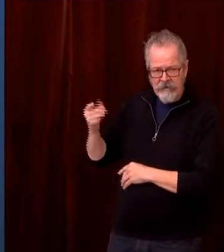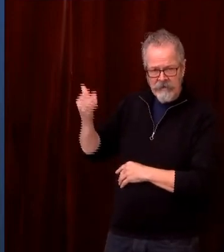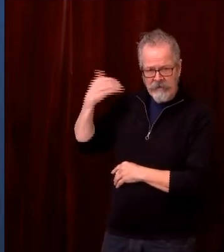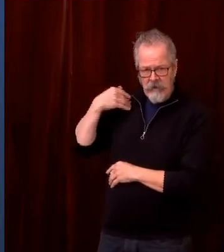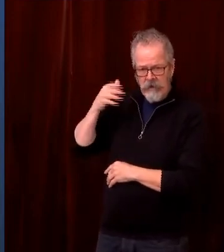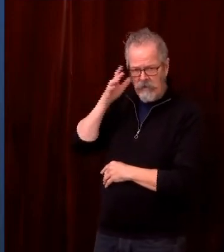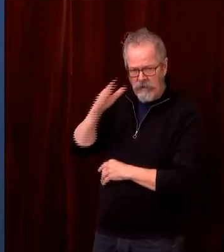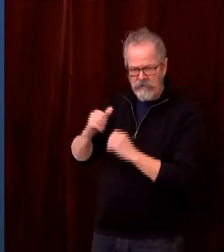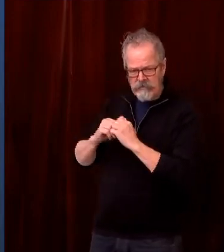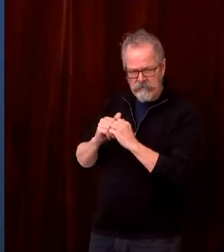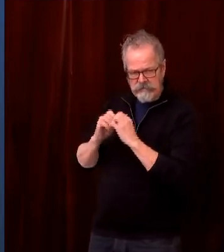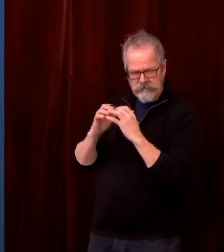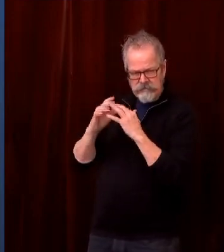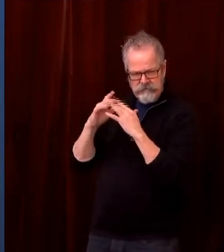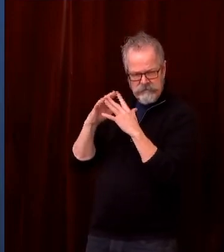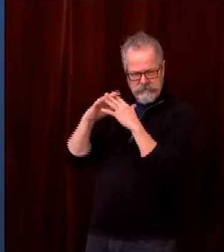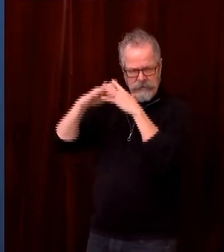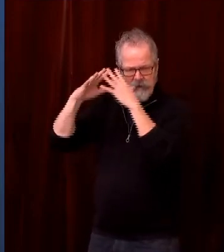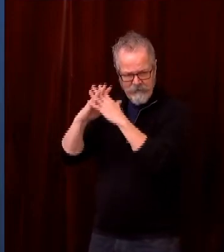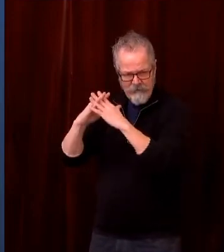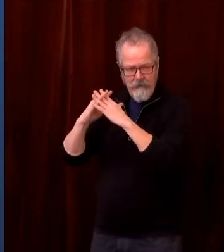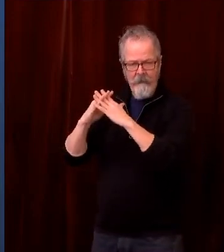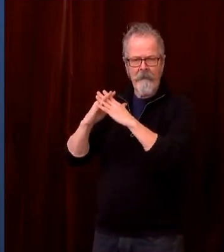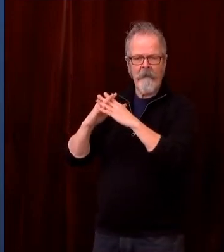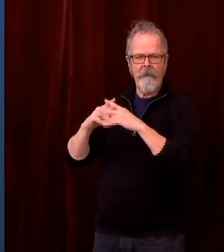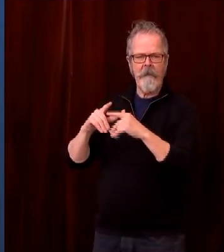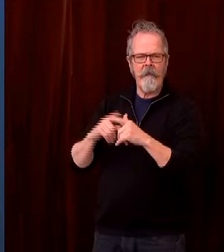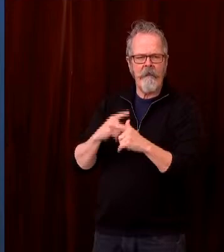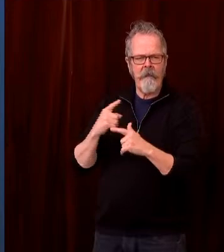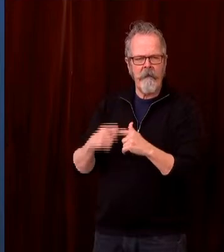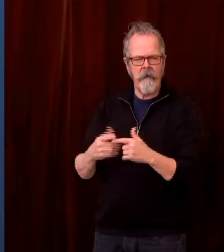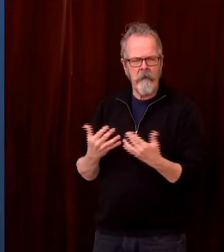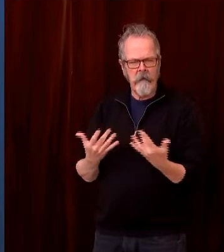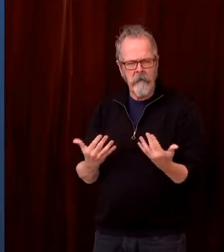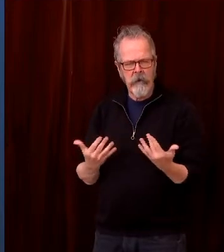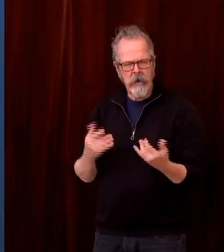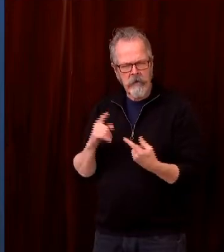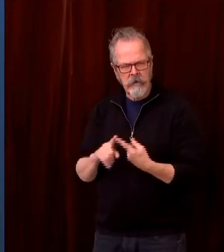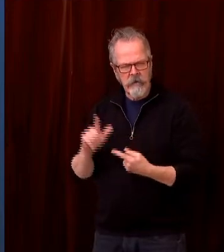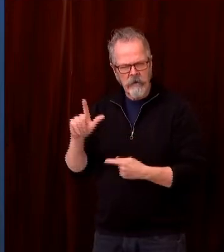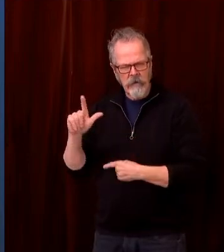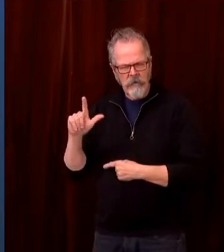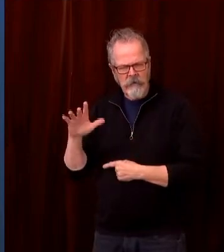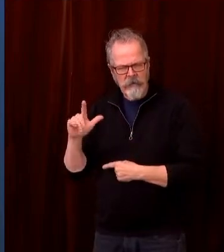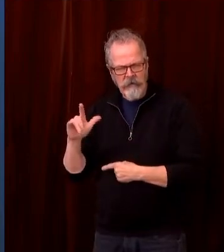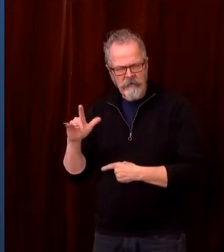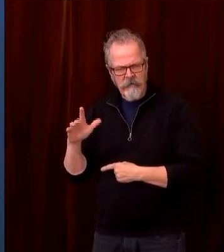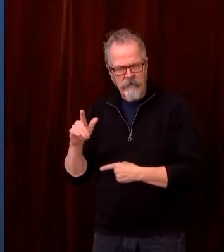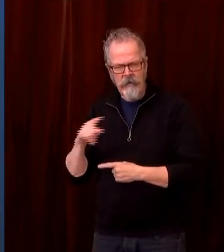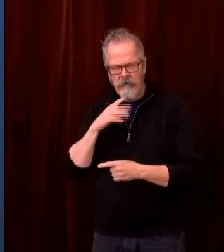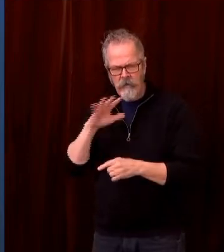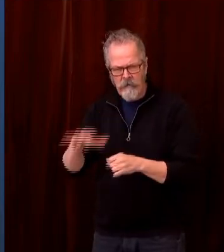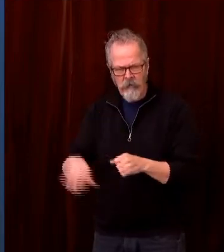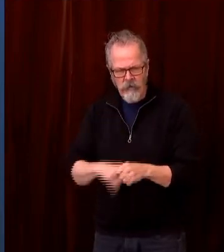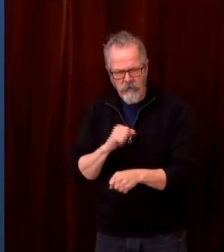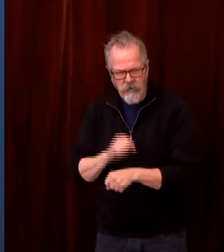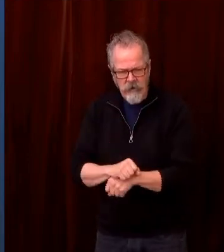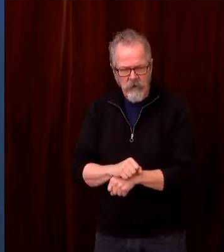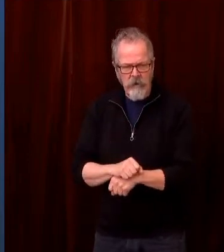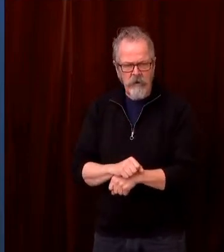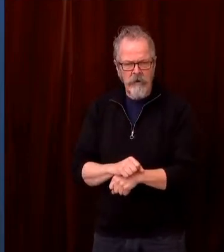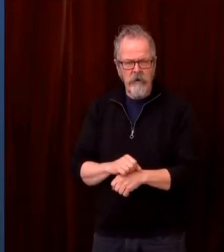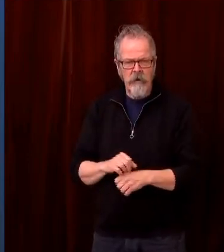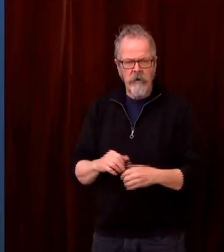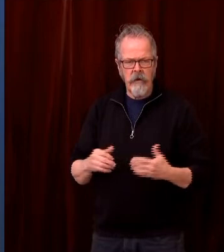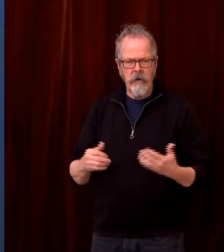opened. So at first they were serving people on a first come, first served basis. They've changed their ways. Now it's by appointment. Several